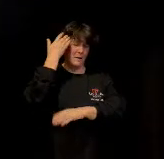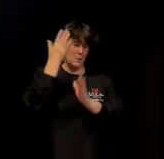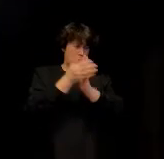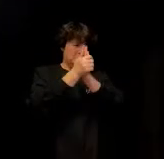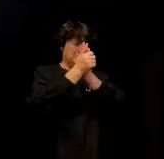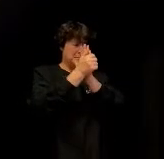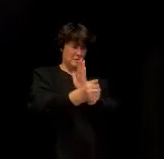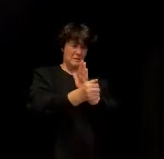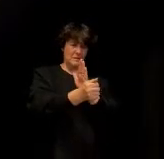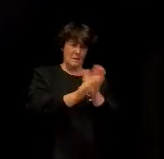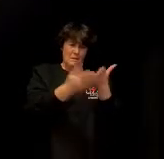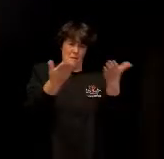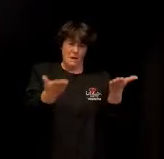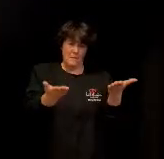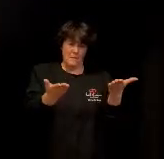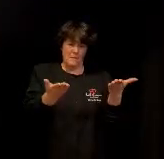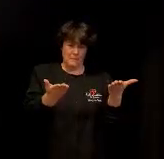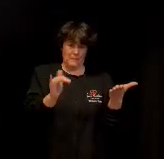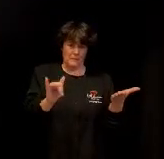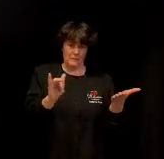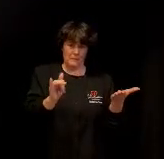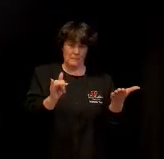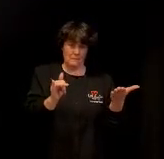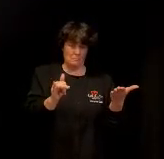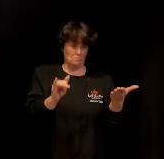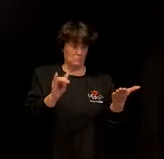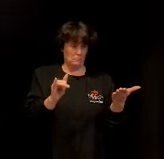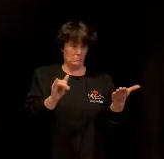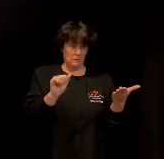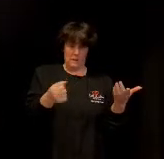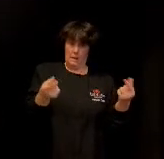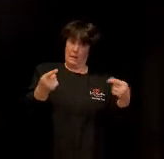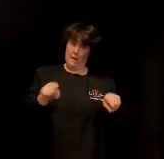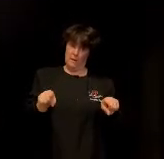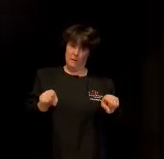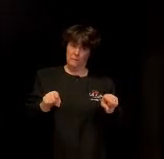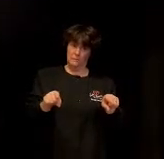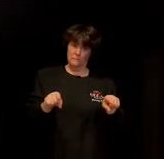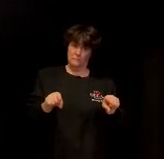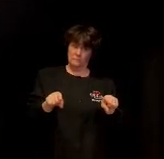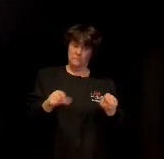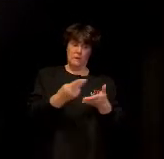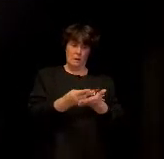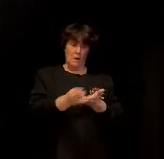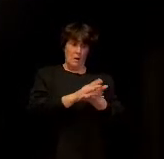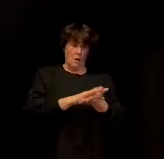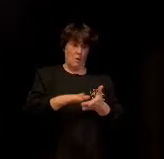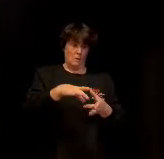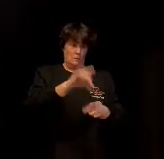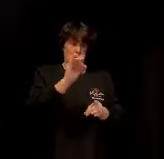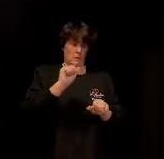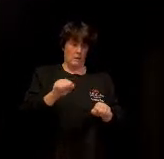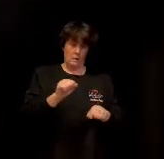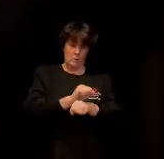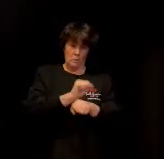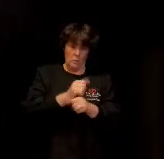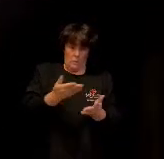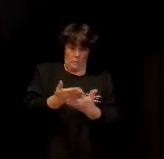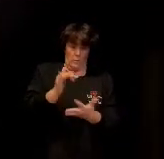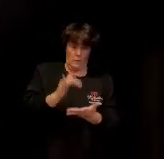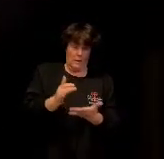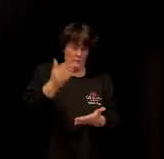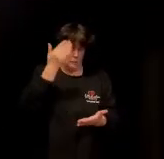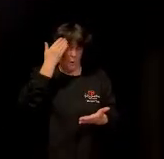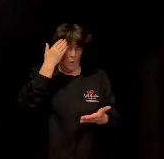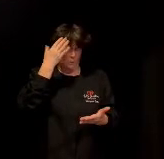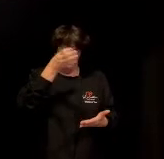can have it, and you got to, because the Holy Spirit has to have something to draw from, right? It's got to have something in the well here. So I'm putting stuff in the well.